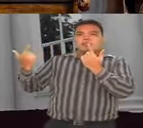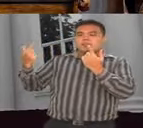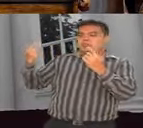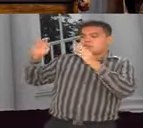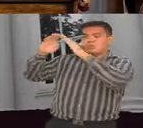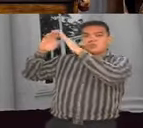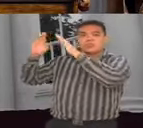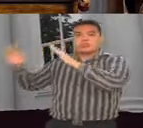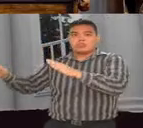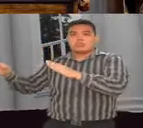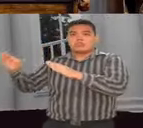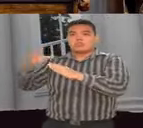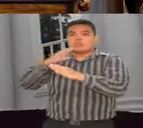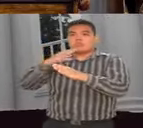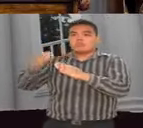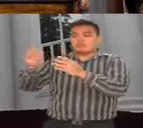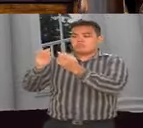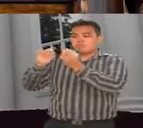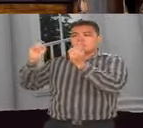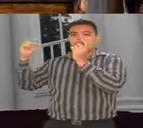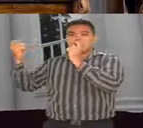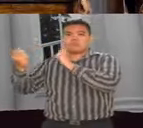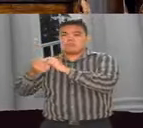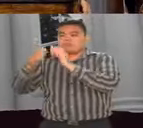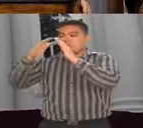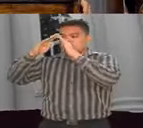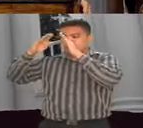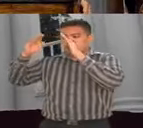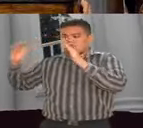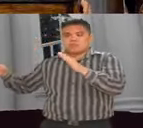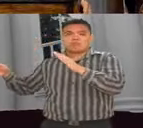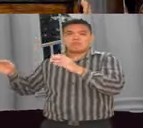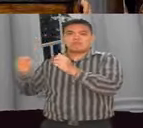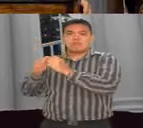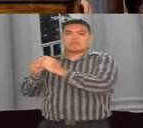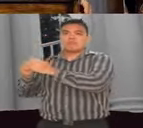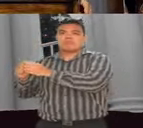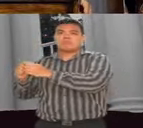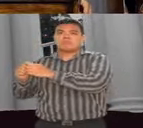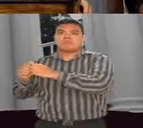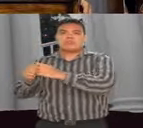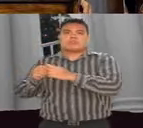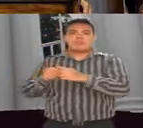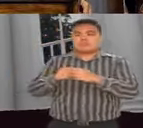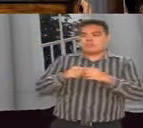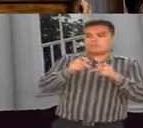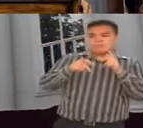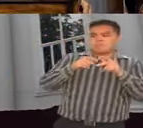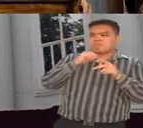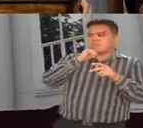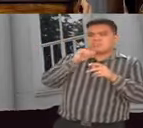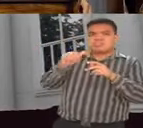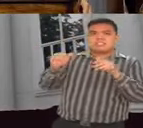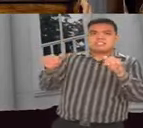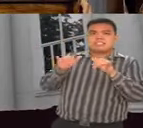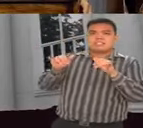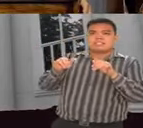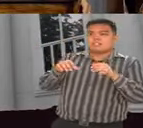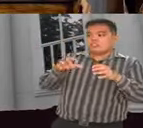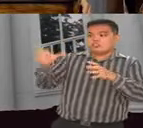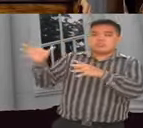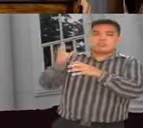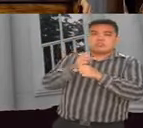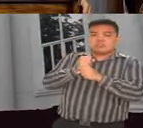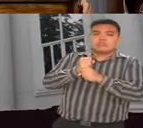and smote it that it fell and overturned it, and that the tent lay along. And his fellow answered and said, this is nothing else save